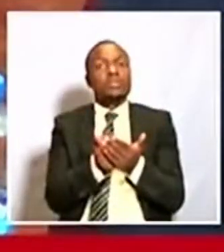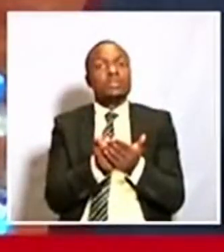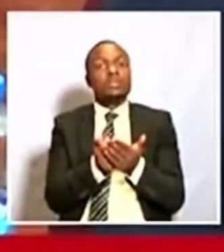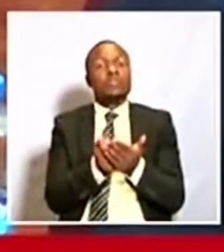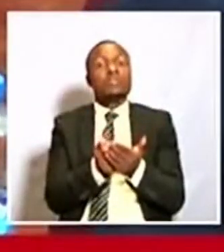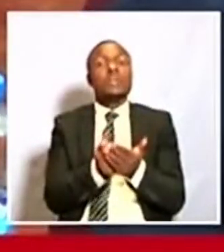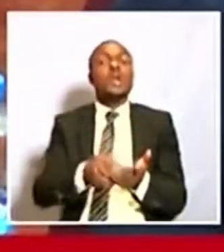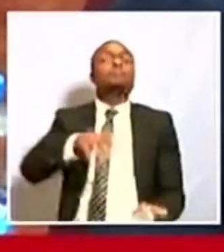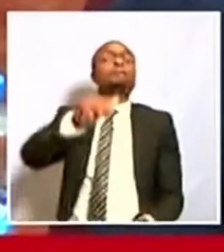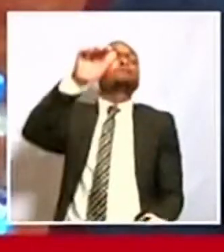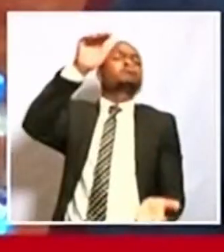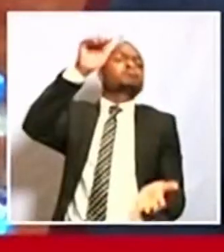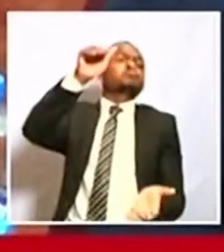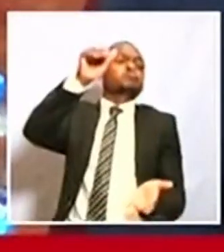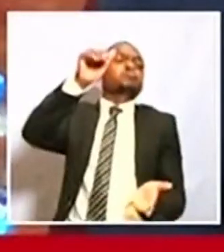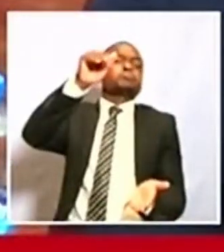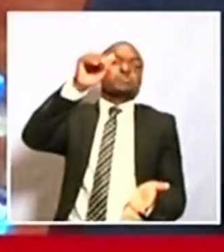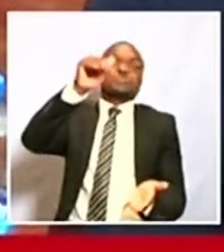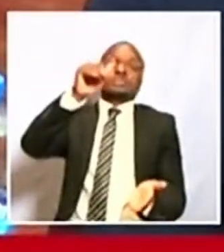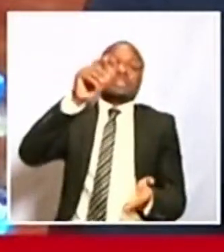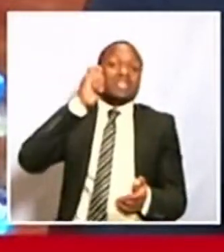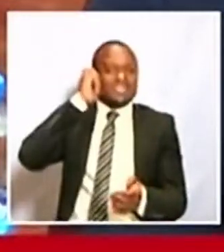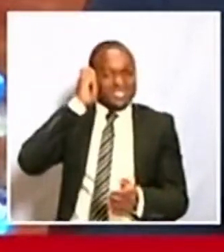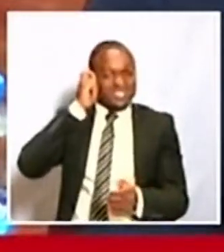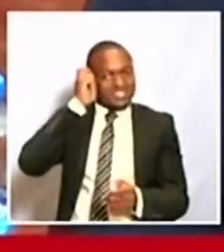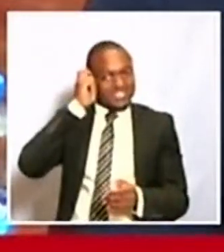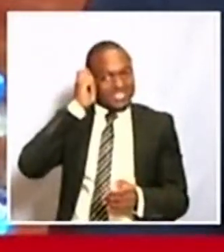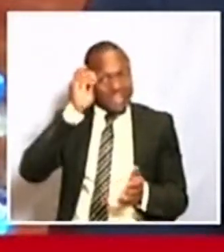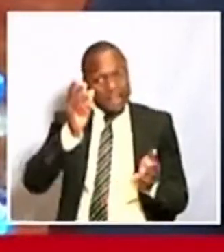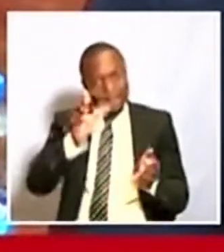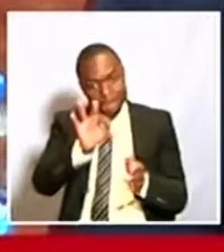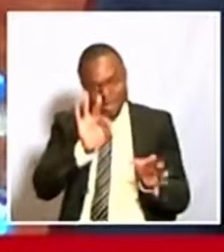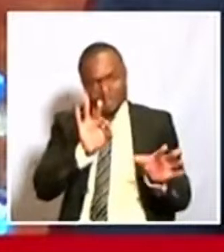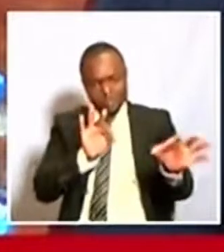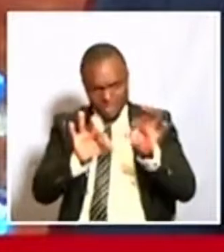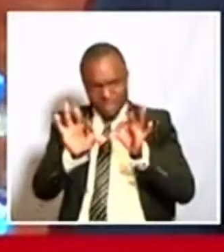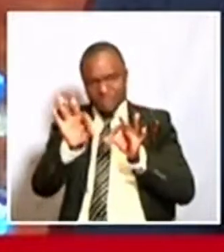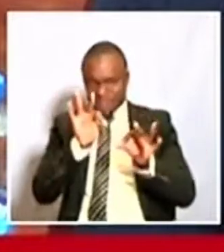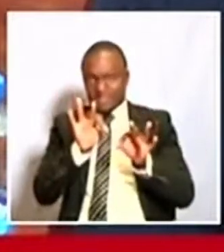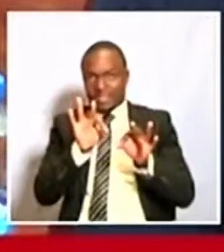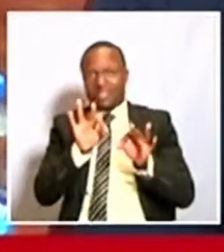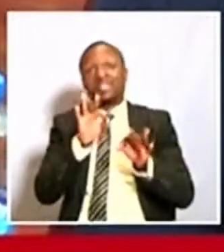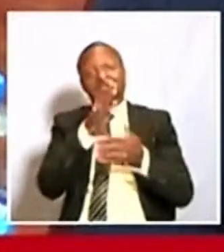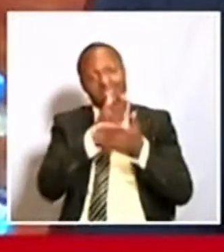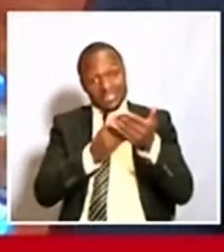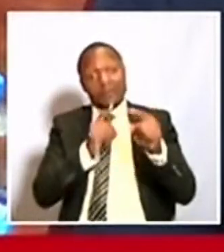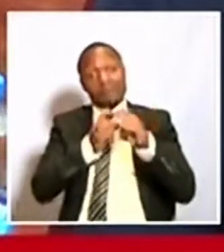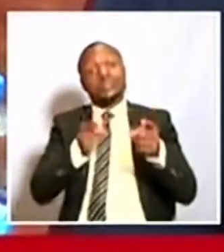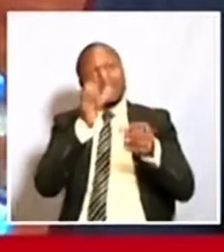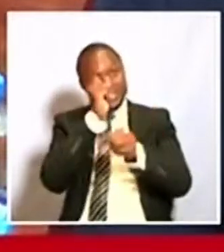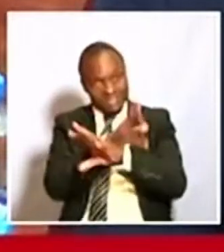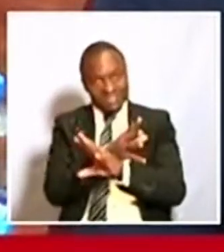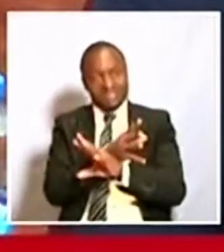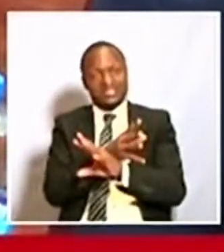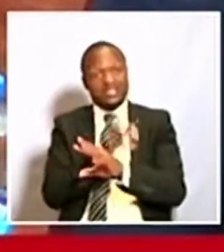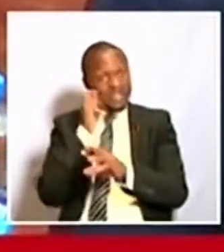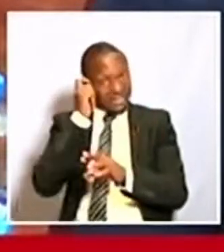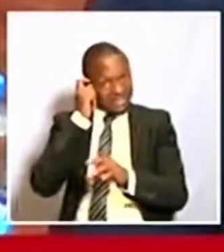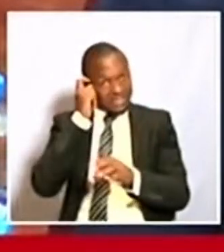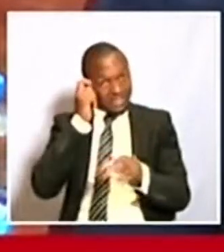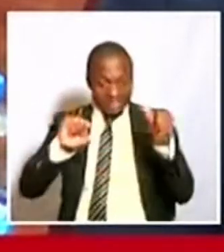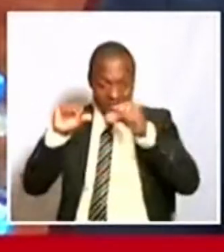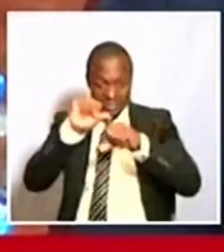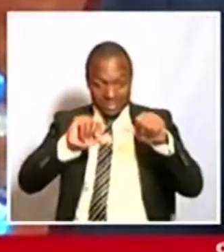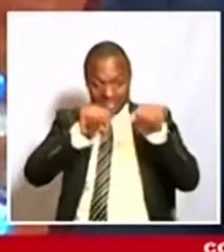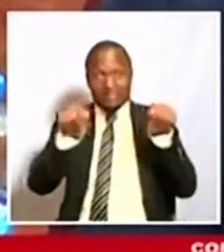It would have been very big. So we thought of attaching samples, but those are available, and I think when Auditor